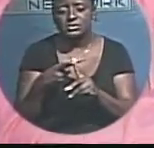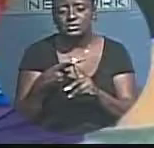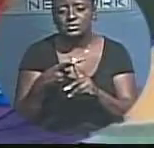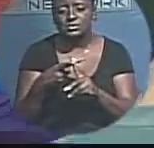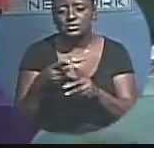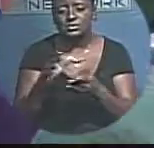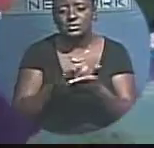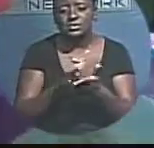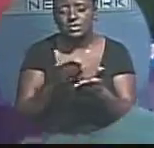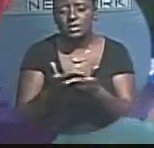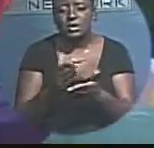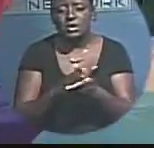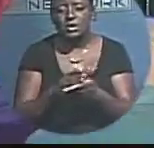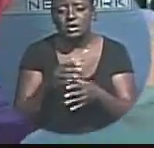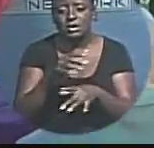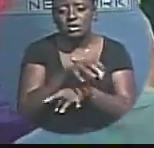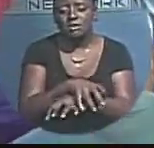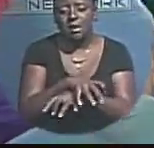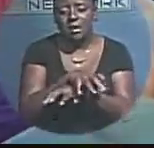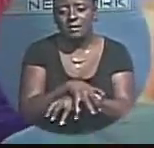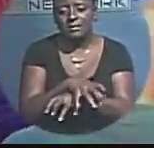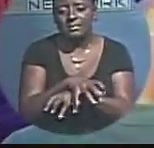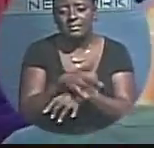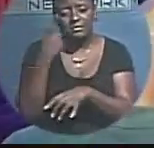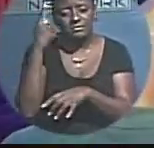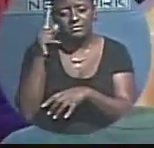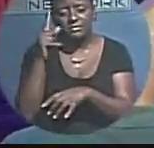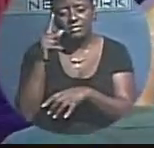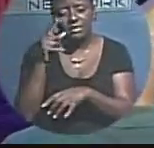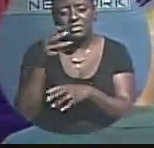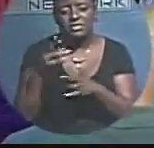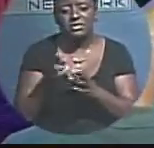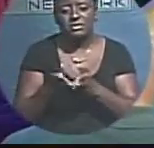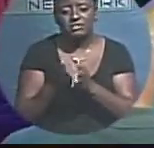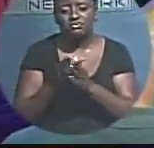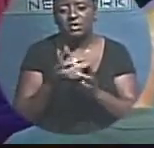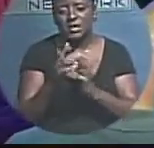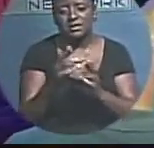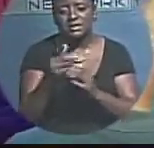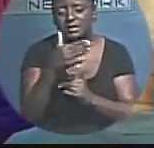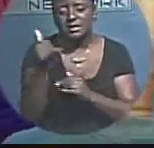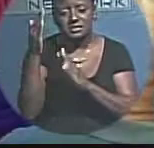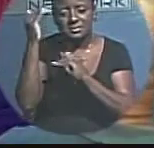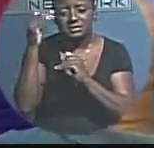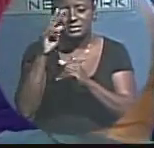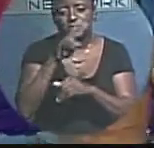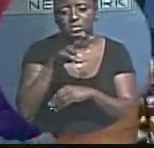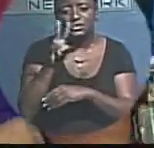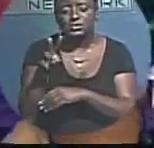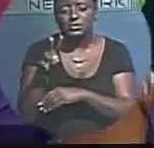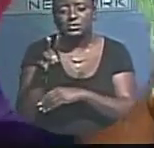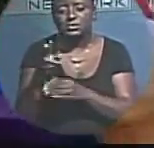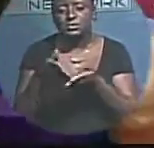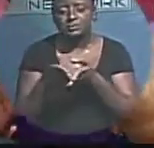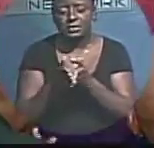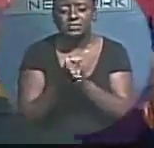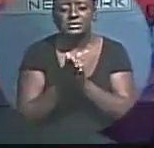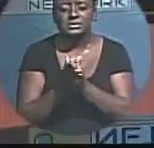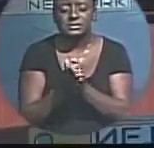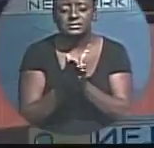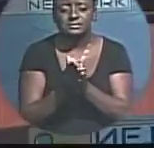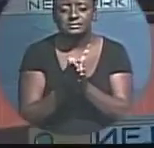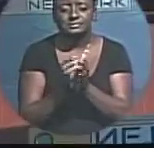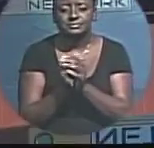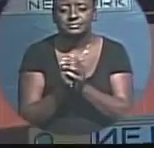now in Andros. For the Andros Regatta, they are expecting some 22 sailing boats. Reporting for ZNS Total Sports, I am Julian